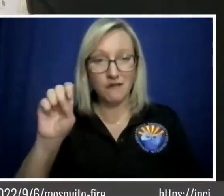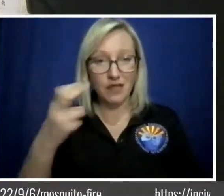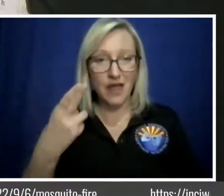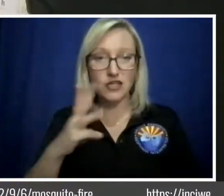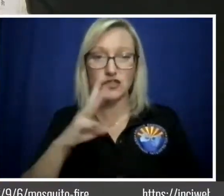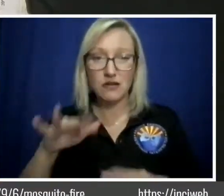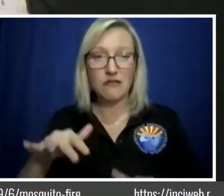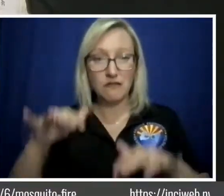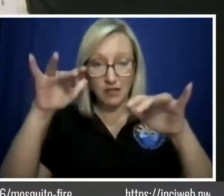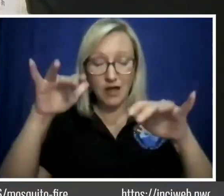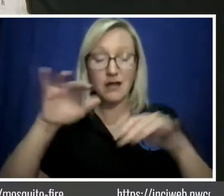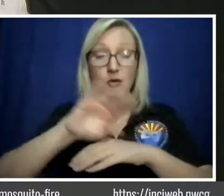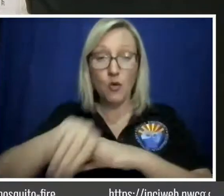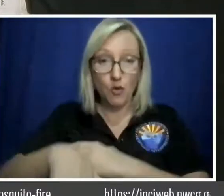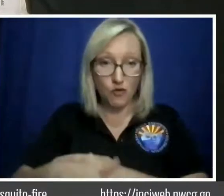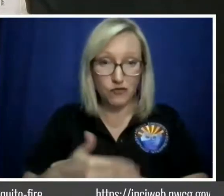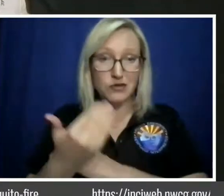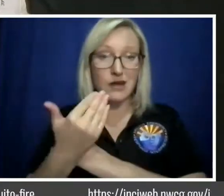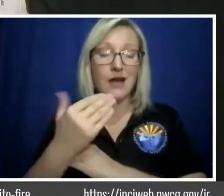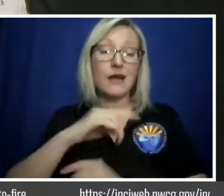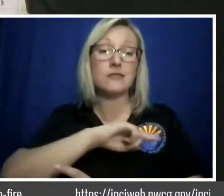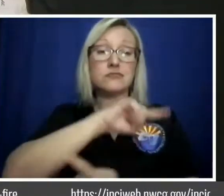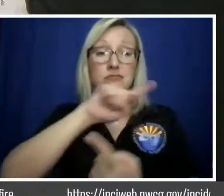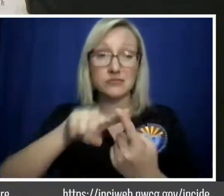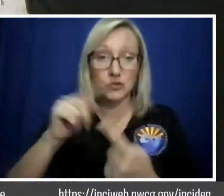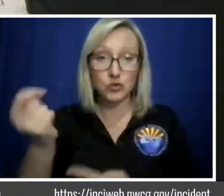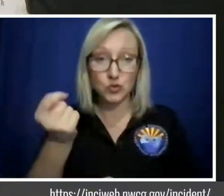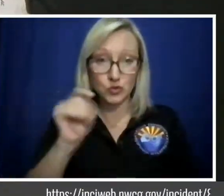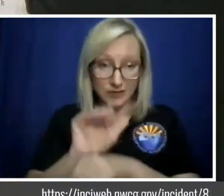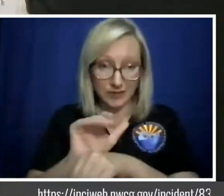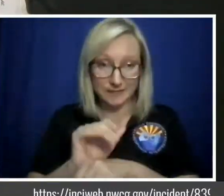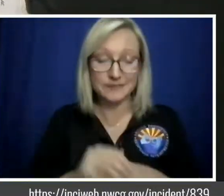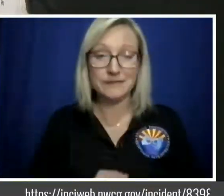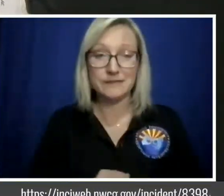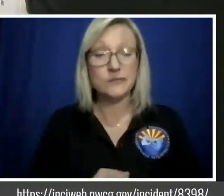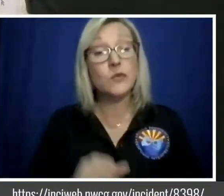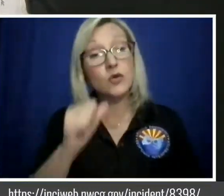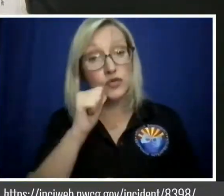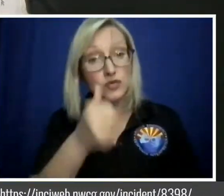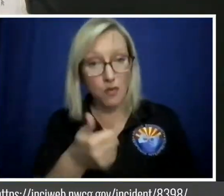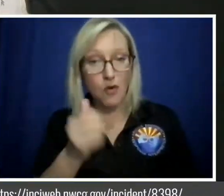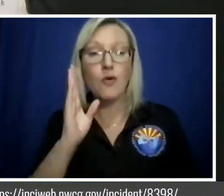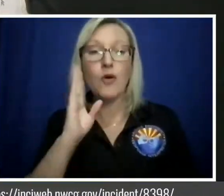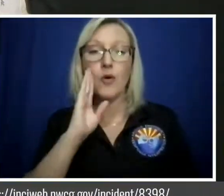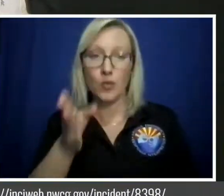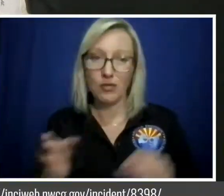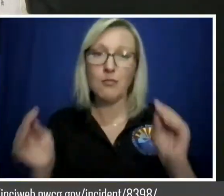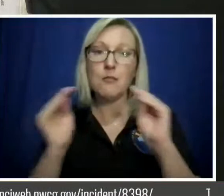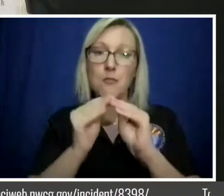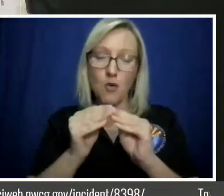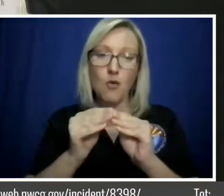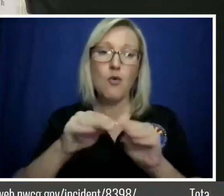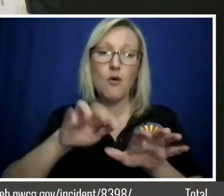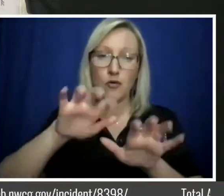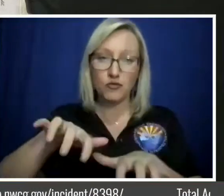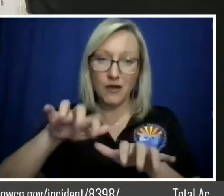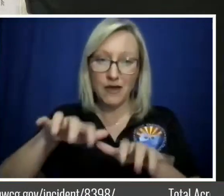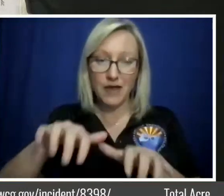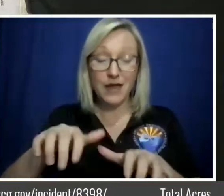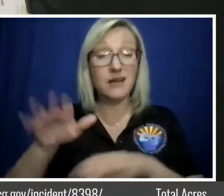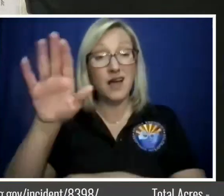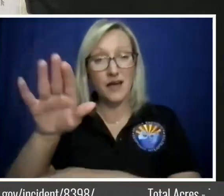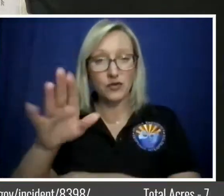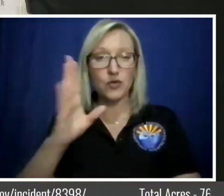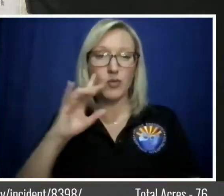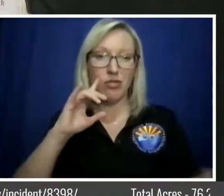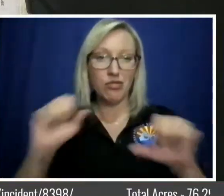watching that pretty closely through the night. Tomorrow we should see more showers and then some afternoon thunderstorms. And then we're actually going to